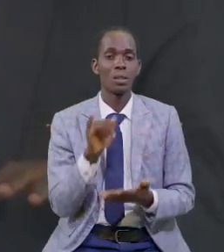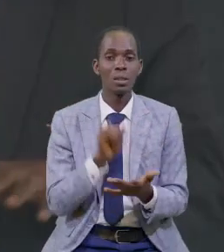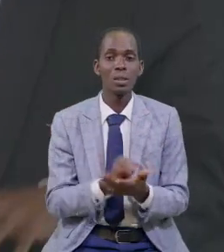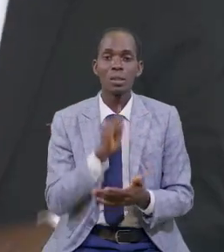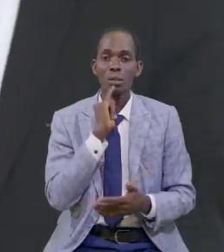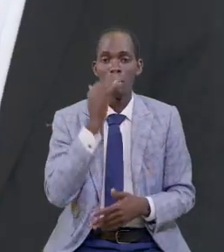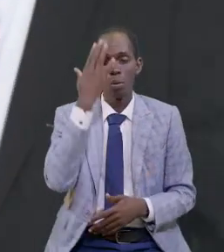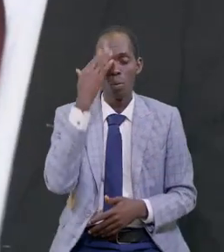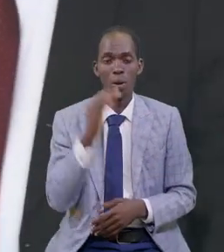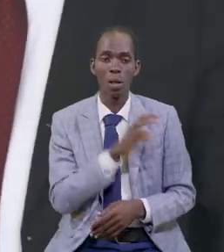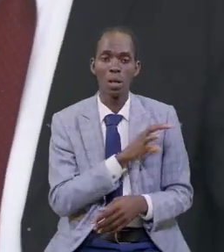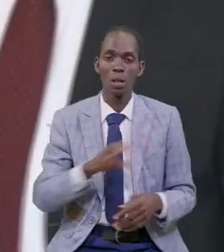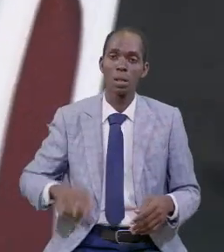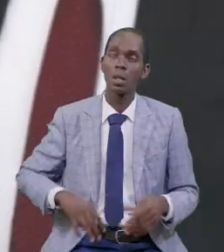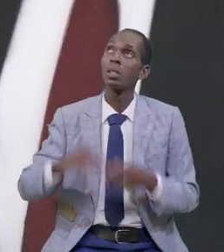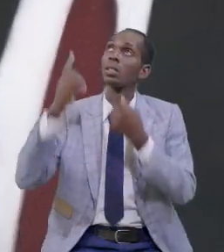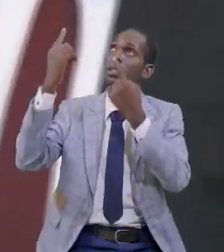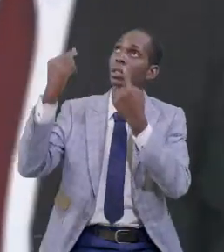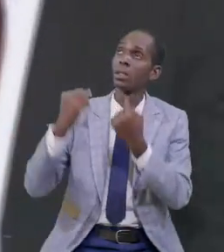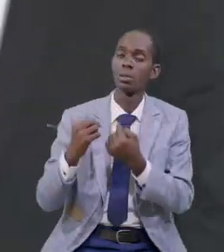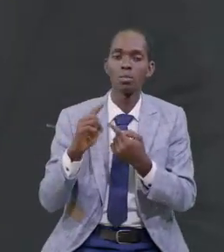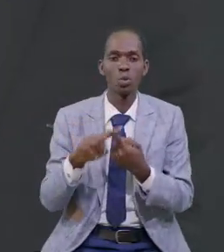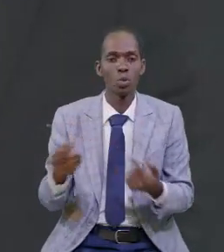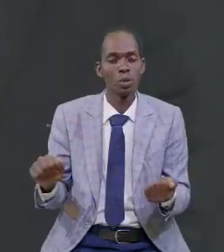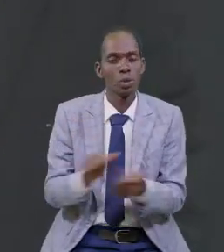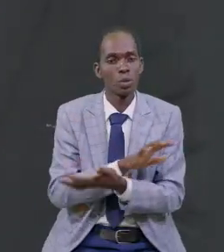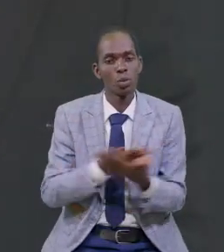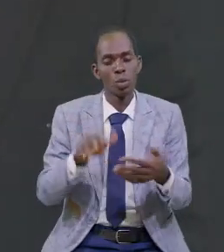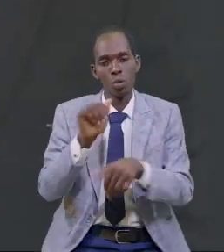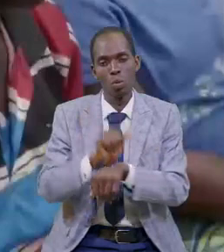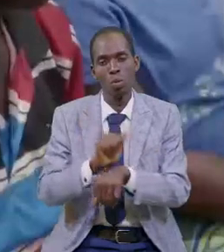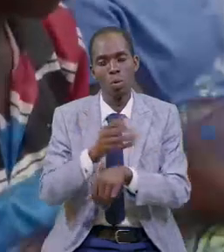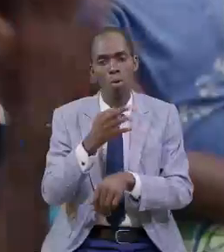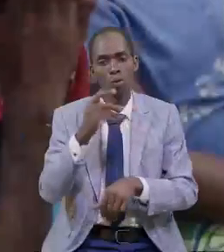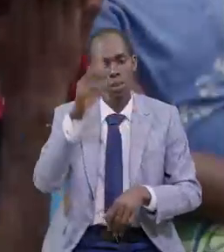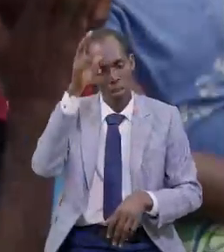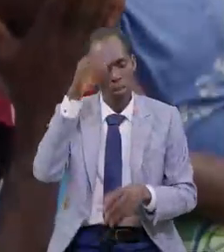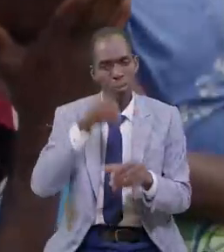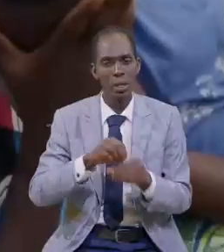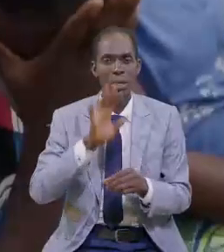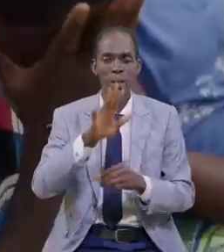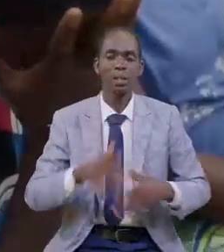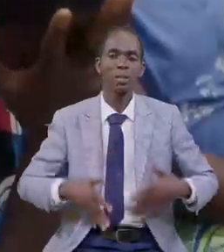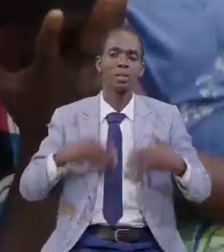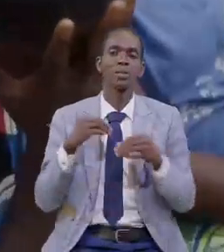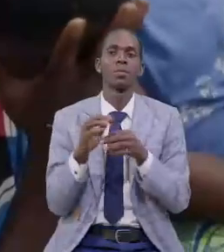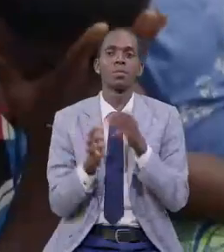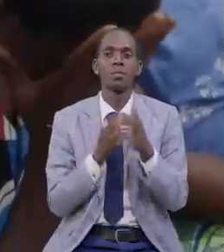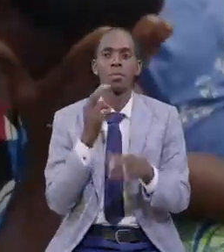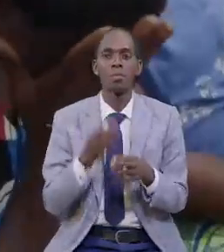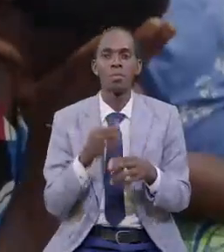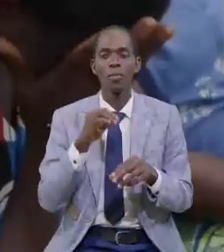he might destroy the works of the devil in your life. Look at verse 9. In